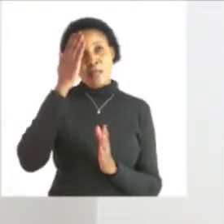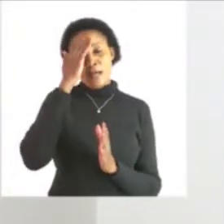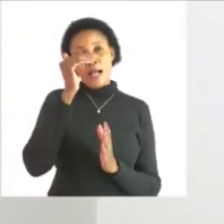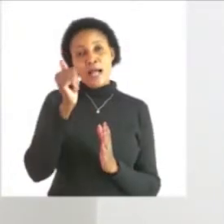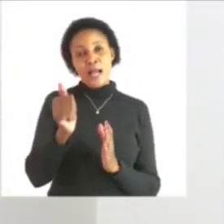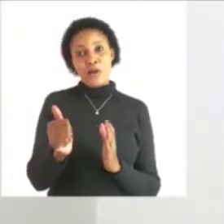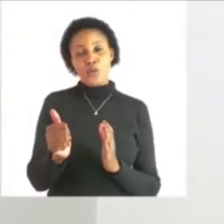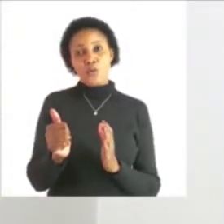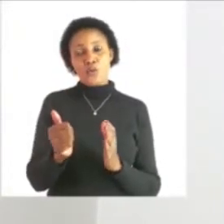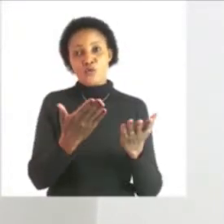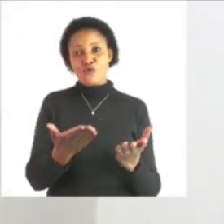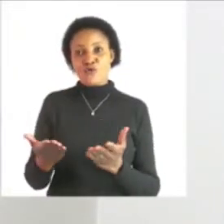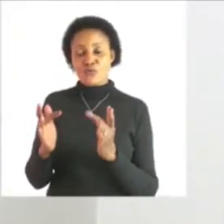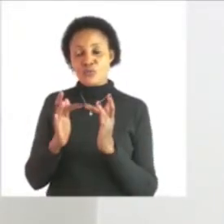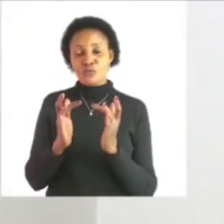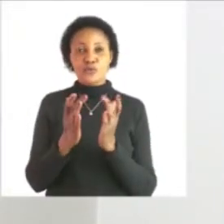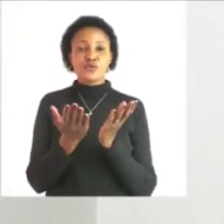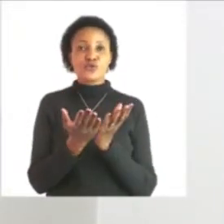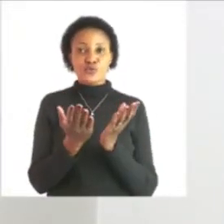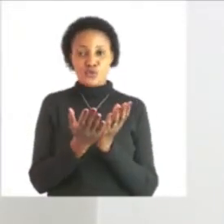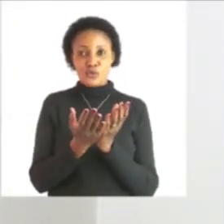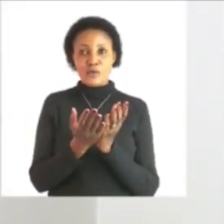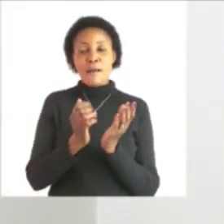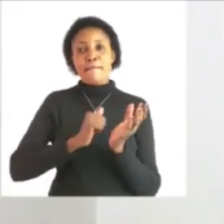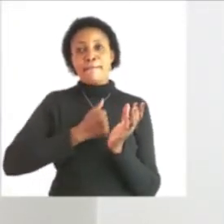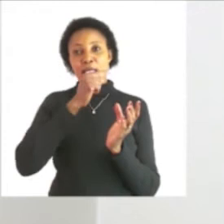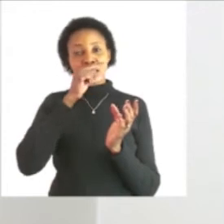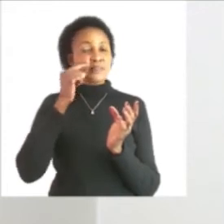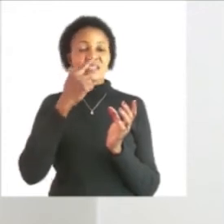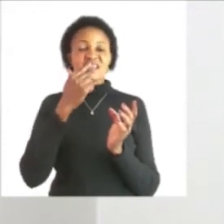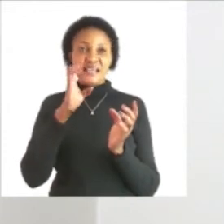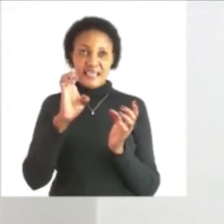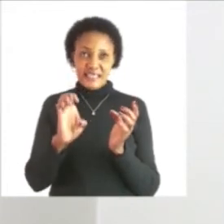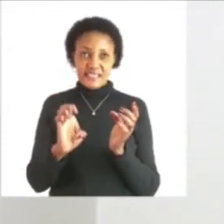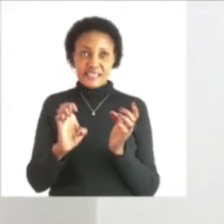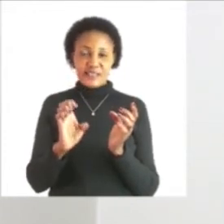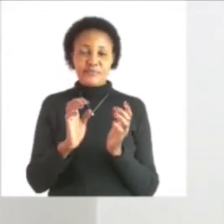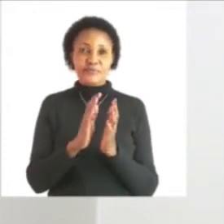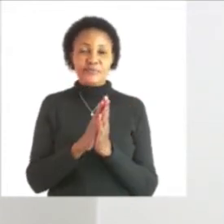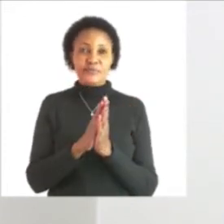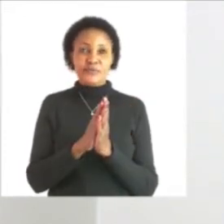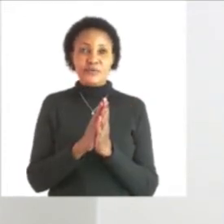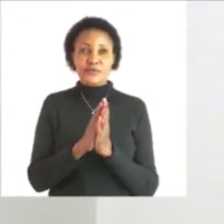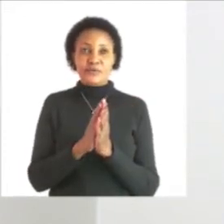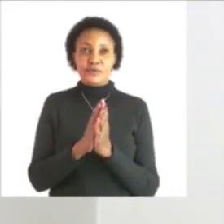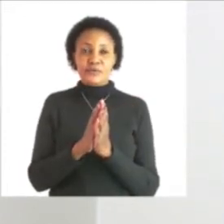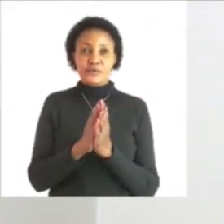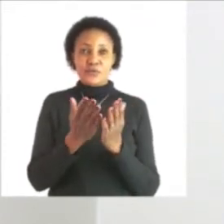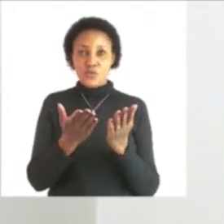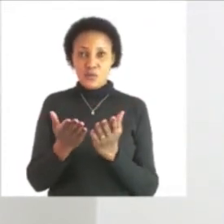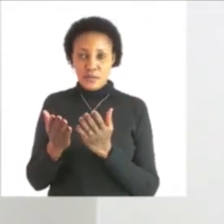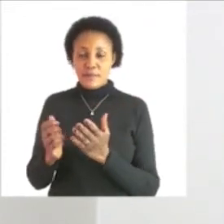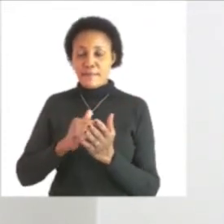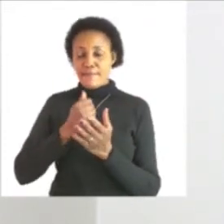Good day and welcome to MyZone Online School. My name is Ms. Priska Ogas and I would like to welcome